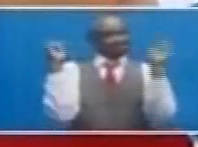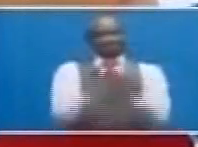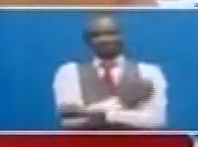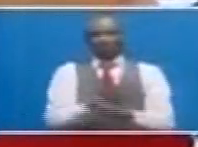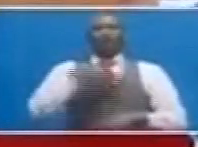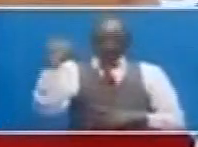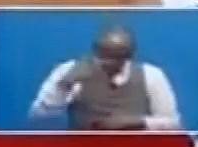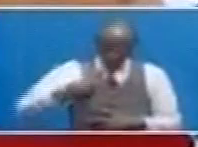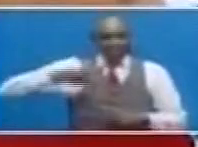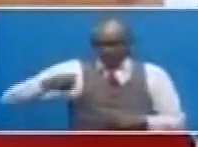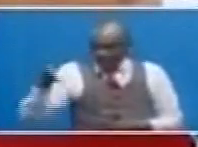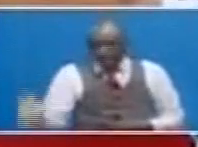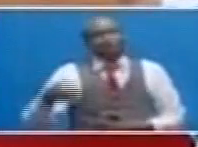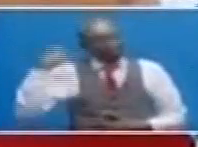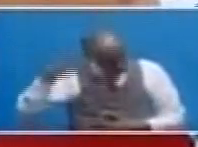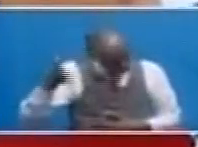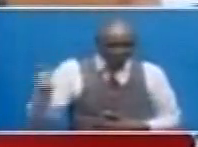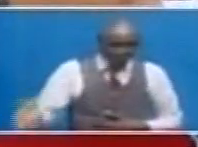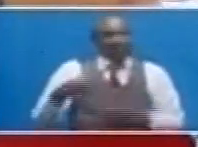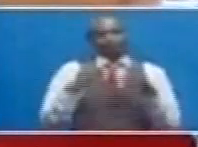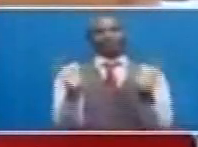They always have my luggage on Air Force One.